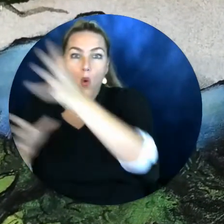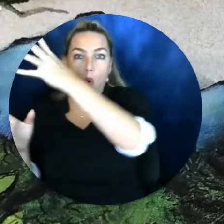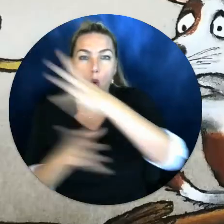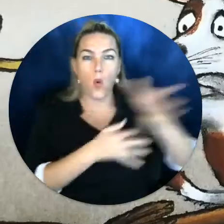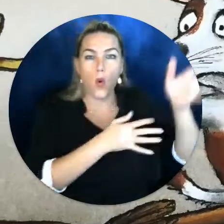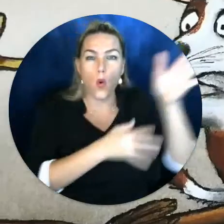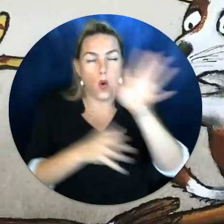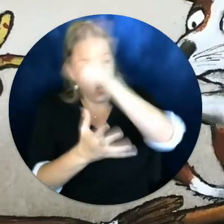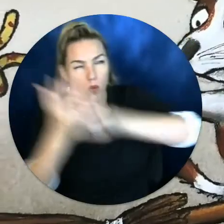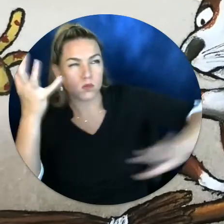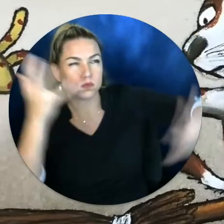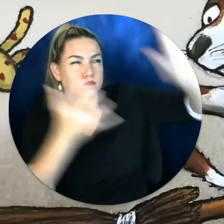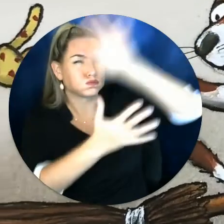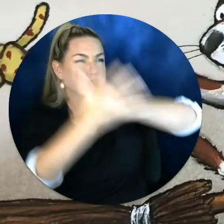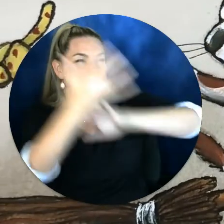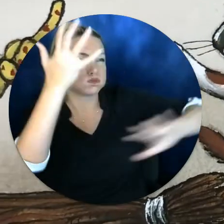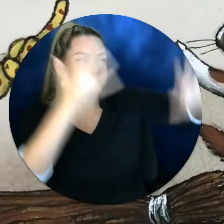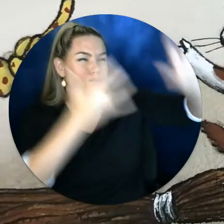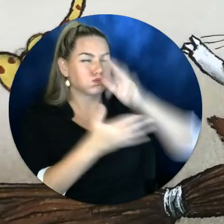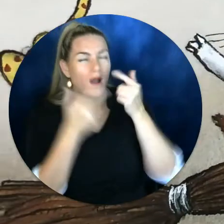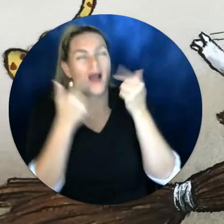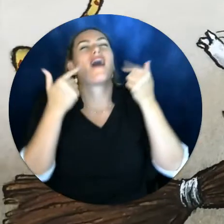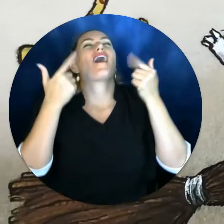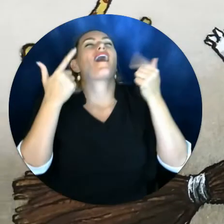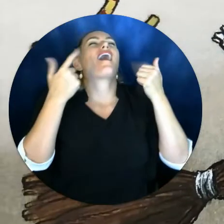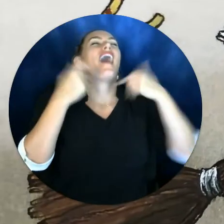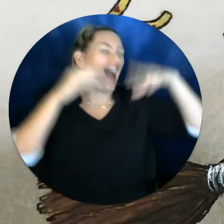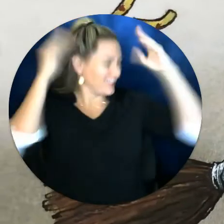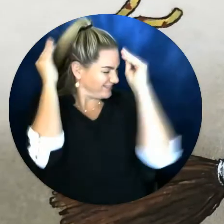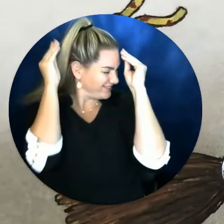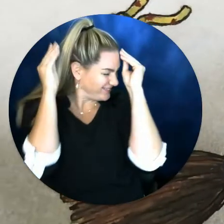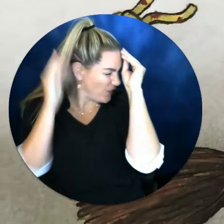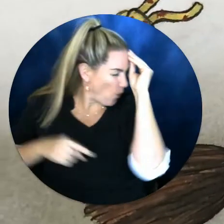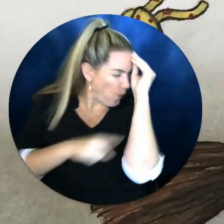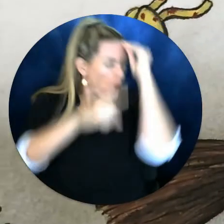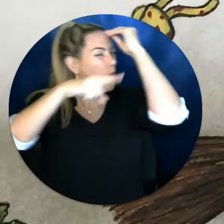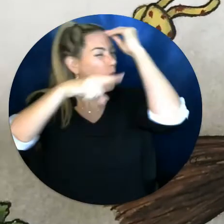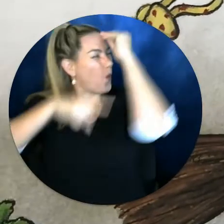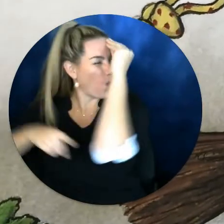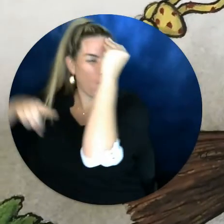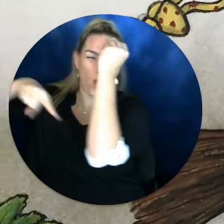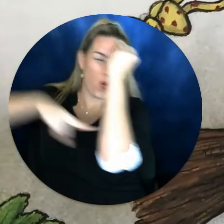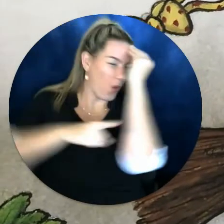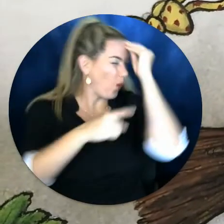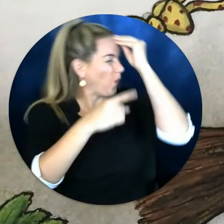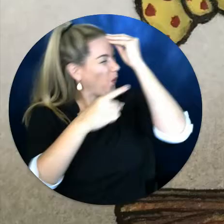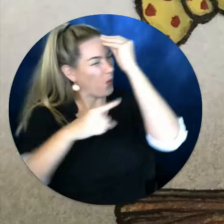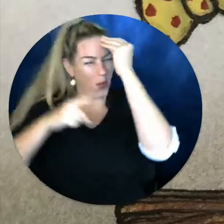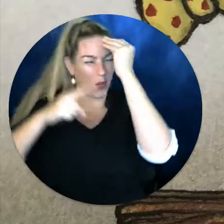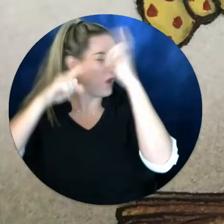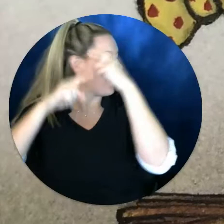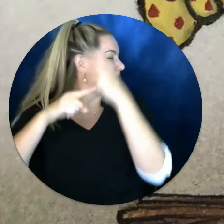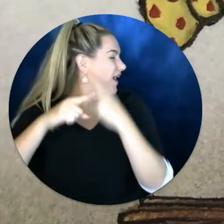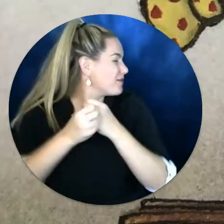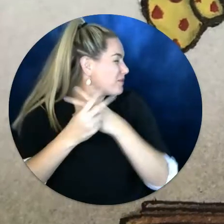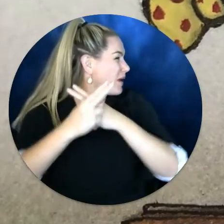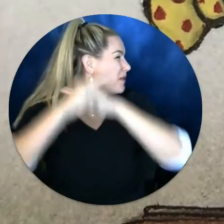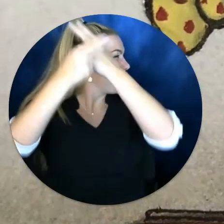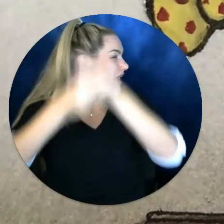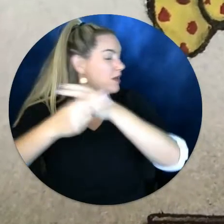blew. The witch laughed aloud and held on to her hat, but away blew the bow from